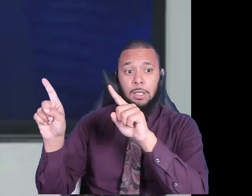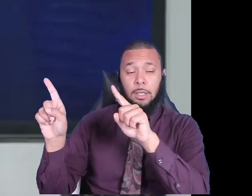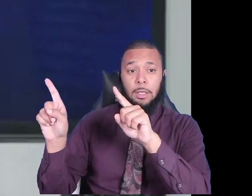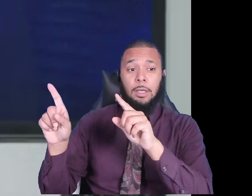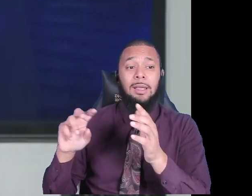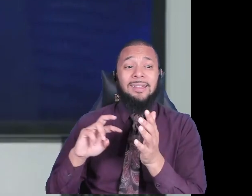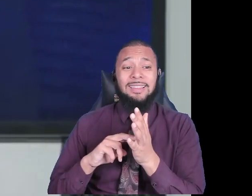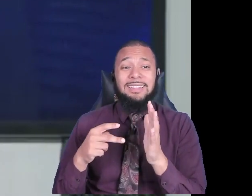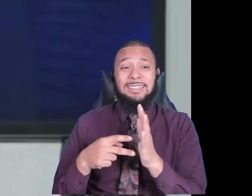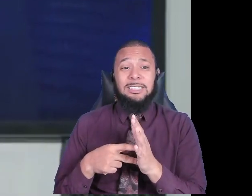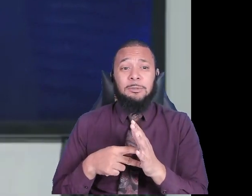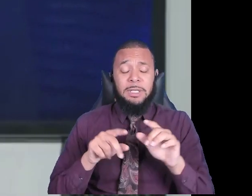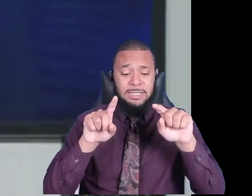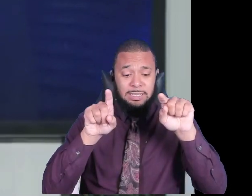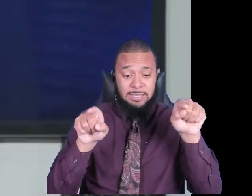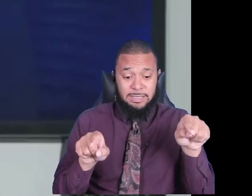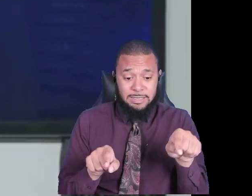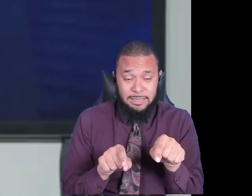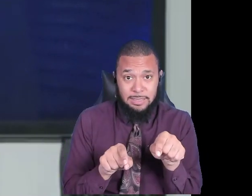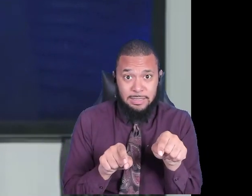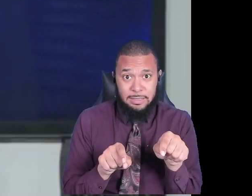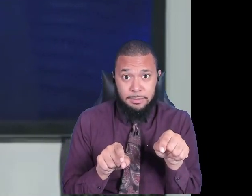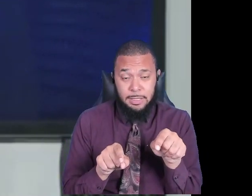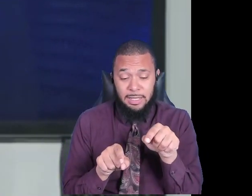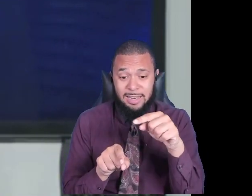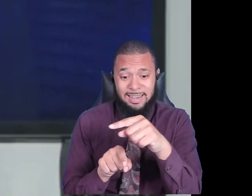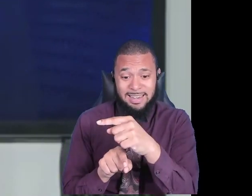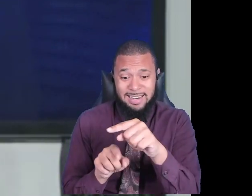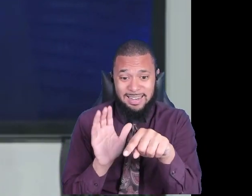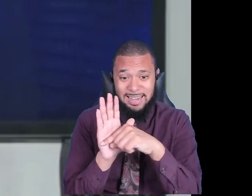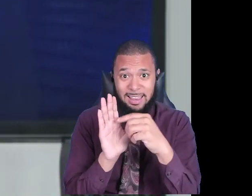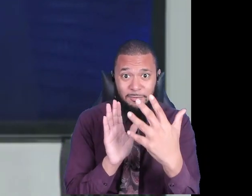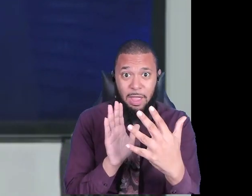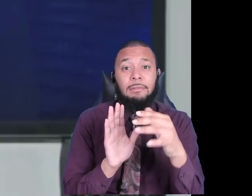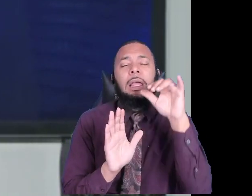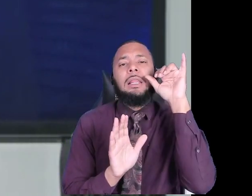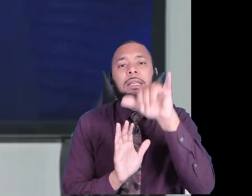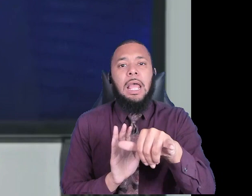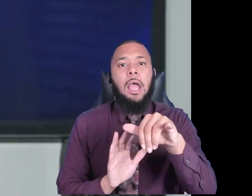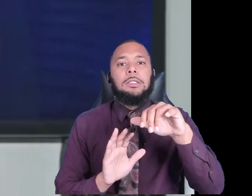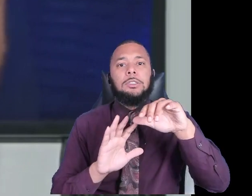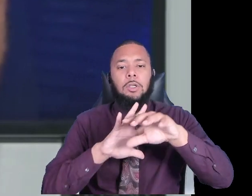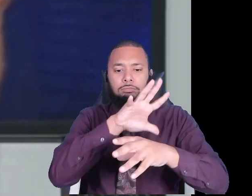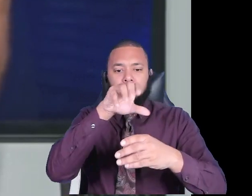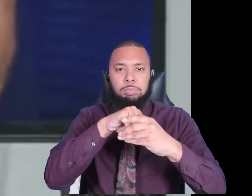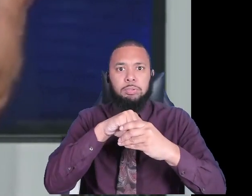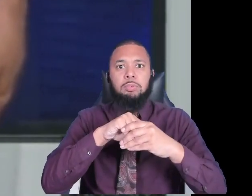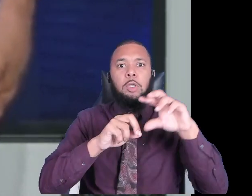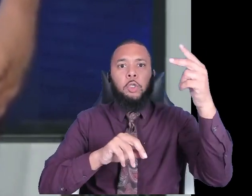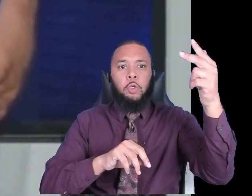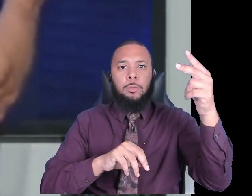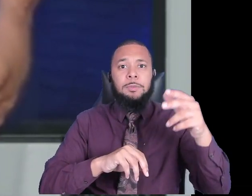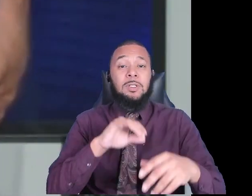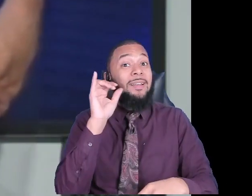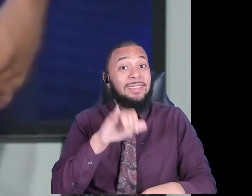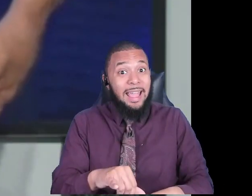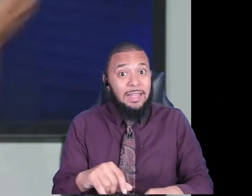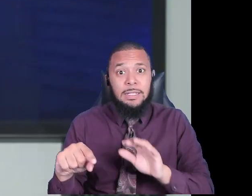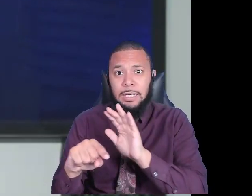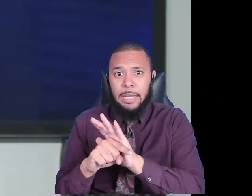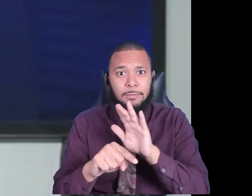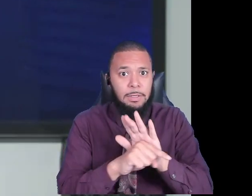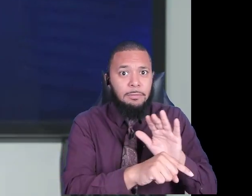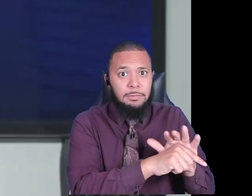that everything in the parentheses is cubed. So this is negative 5 times negative 5 times negative